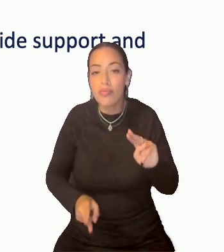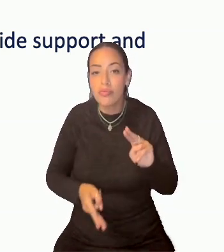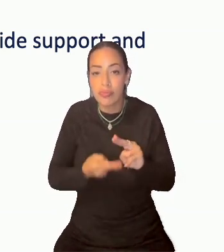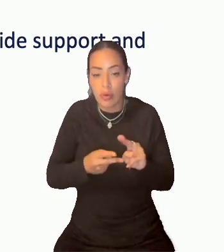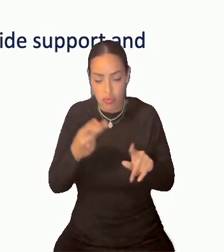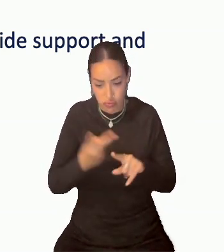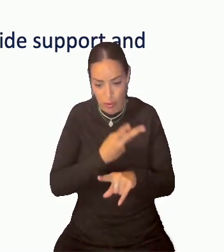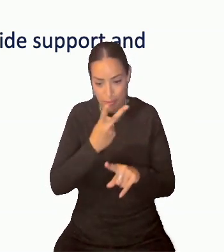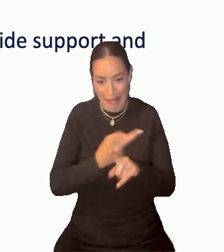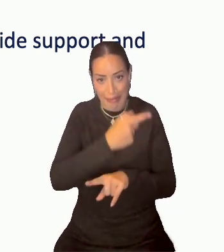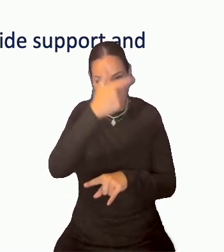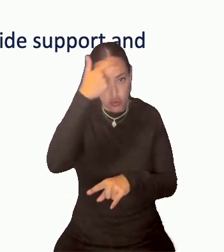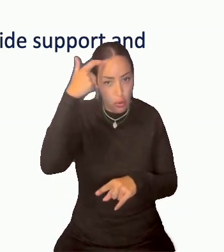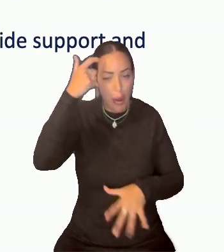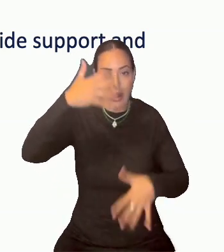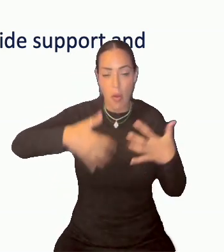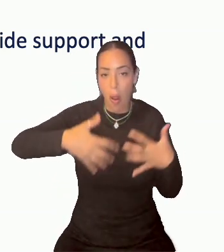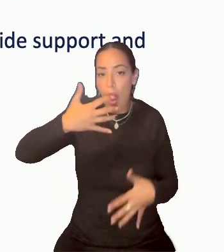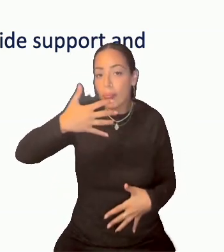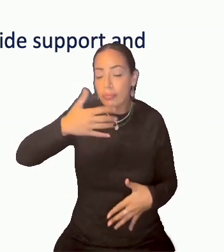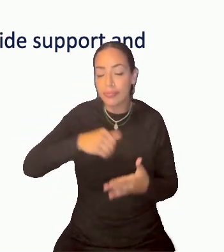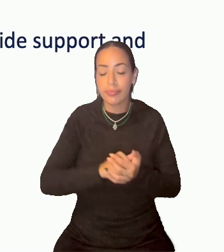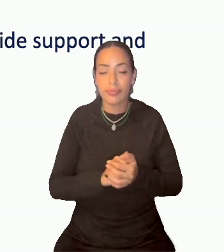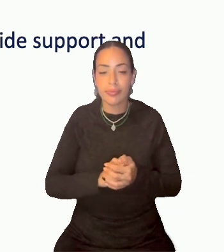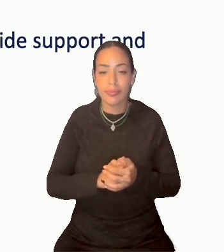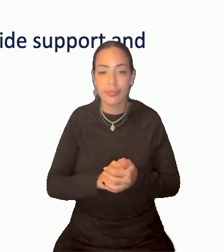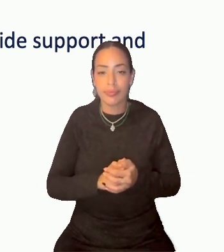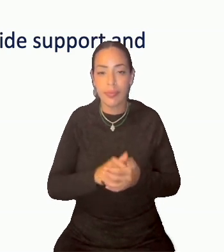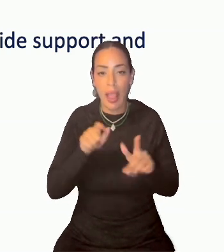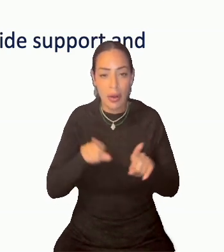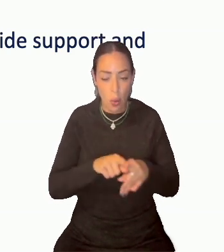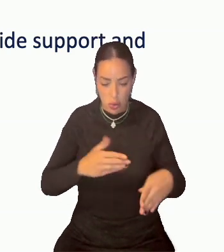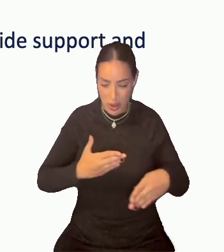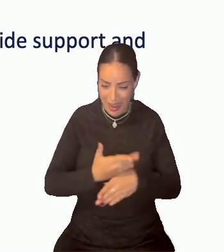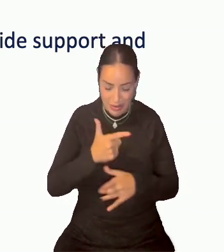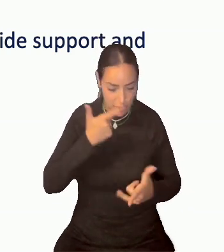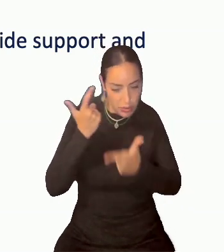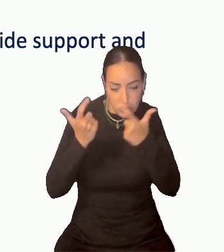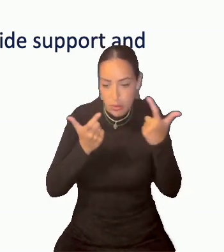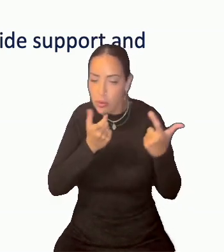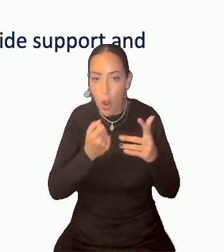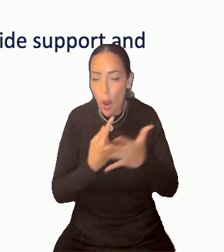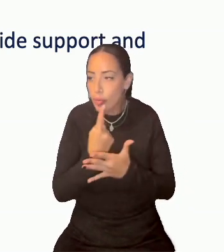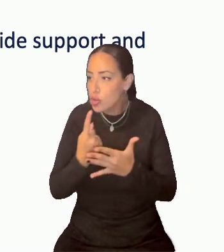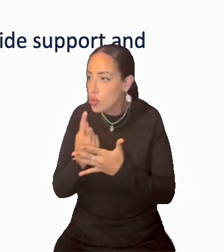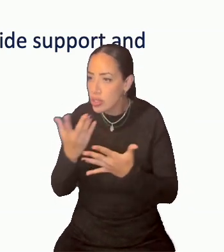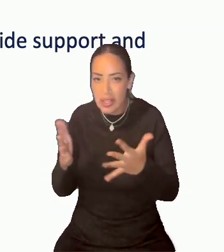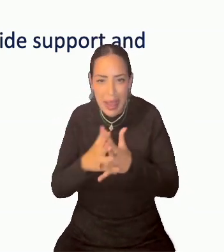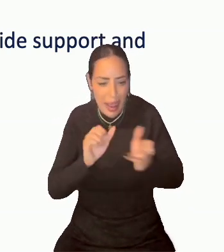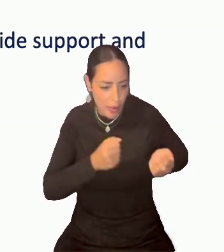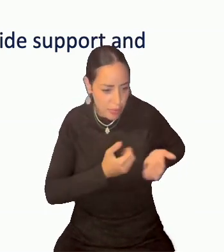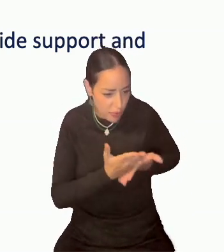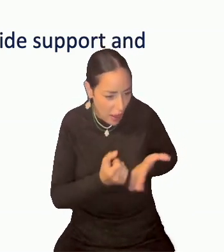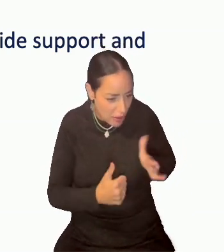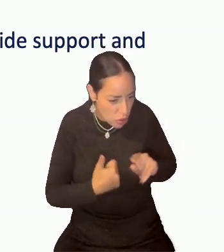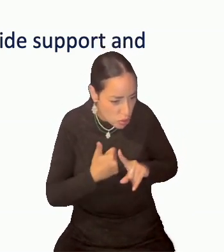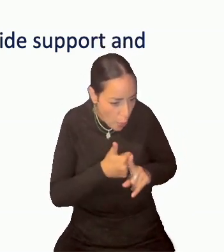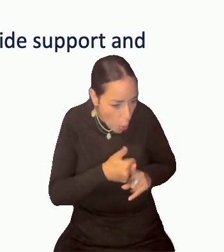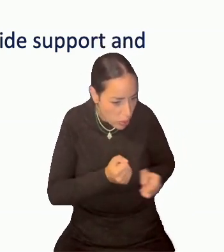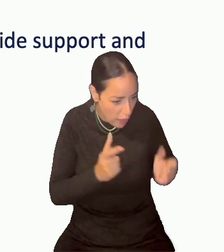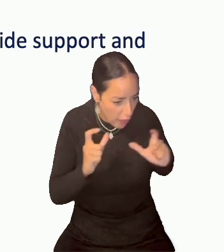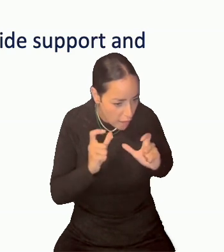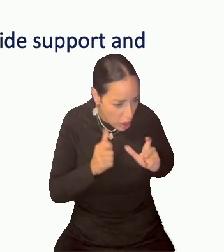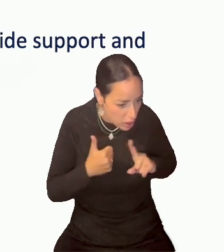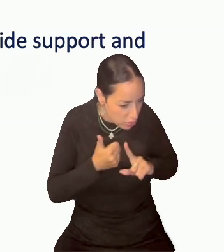for re-traumatisation and harm, and actively seeking out opportunities to provide support and comfort throughout the